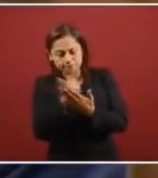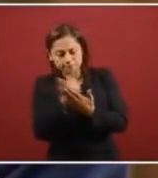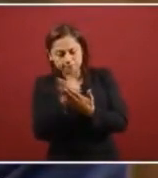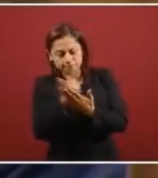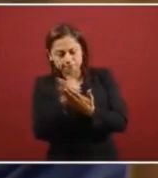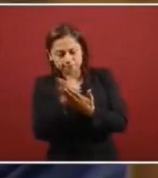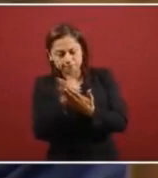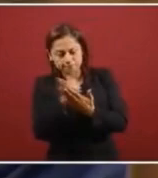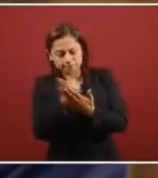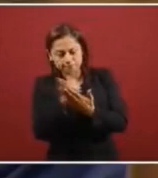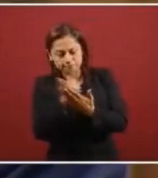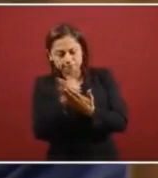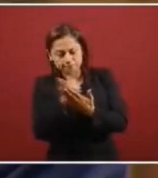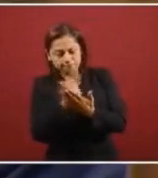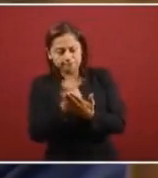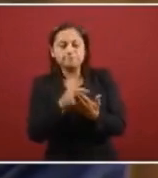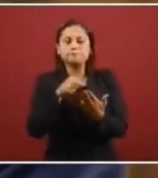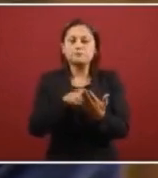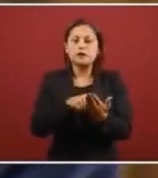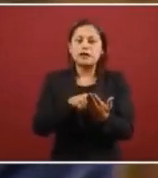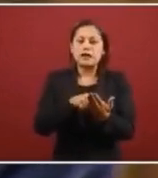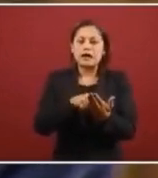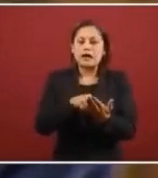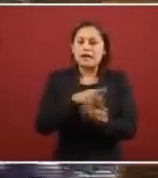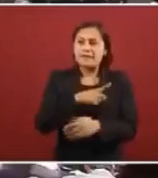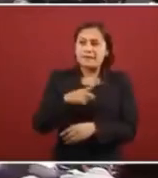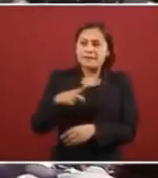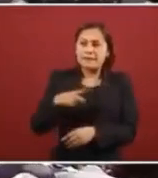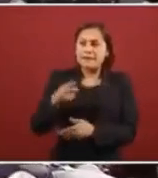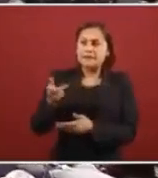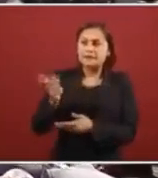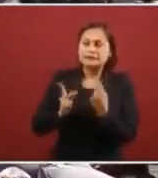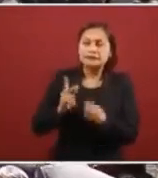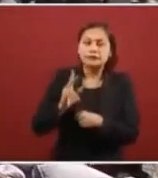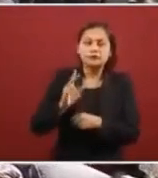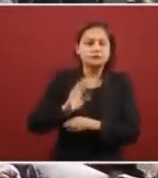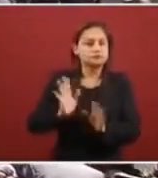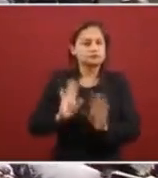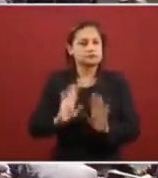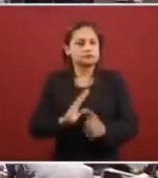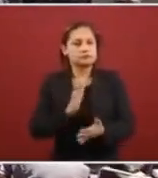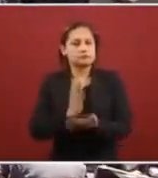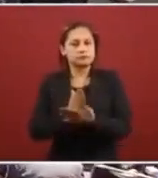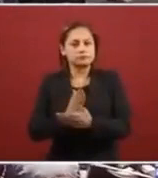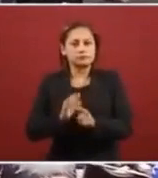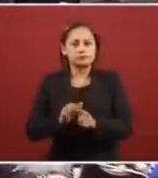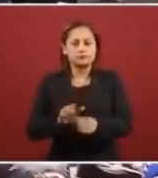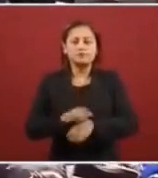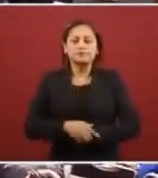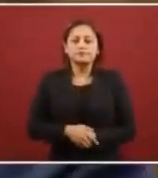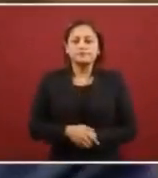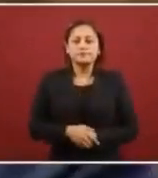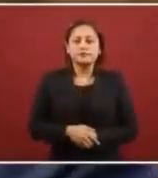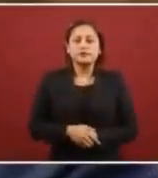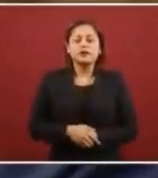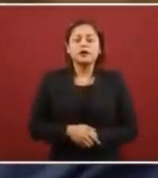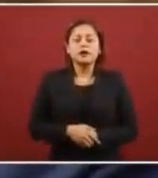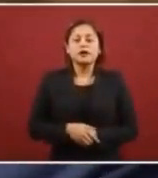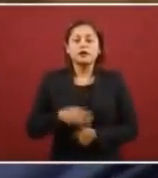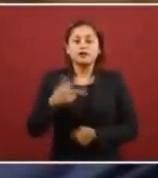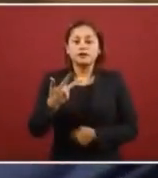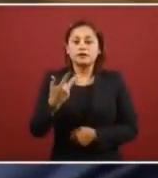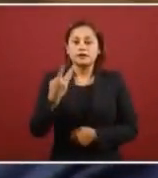will not increase the public debt and in July the administration